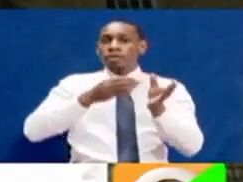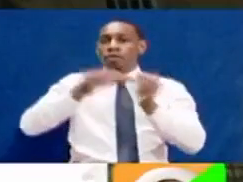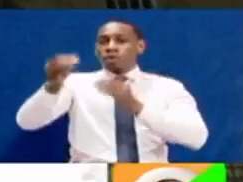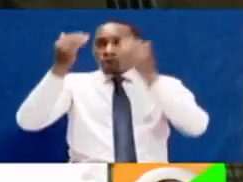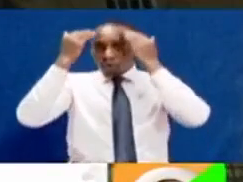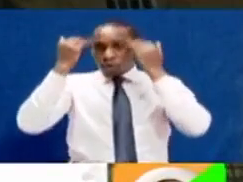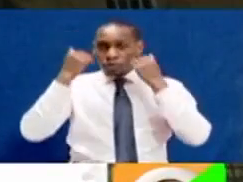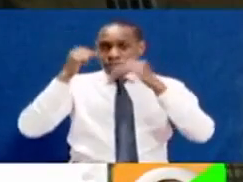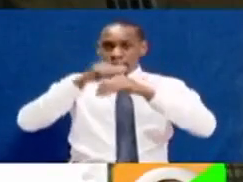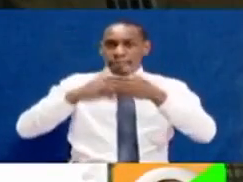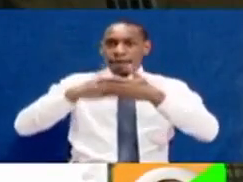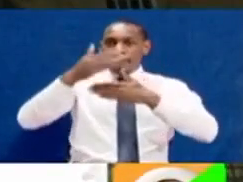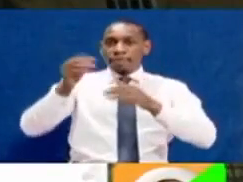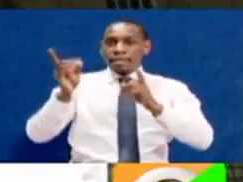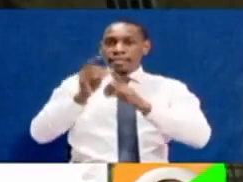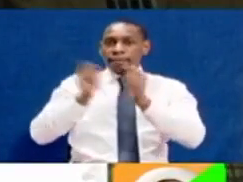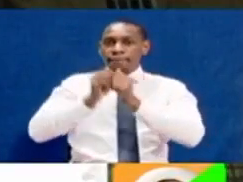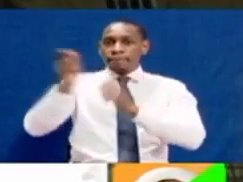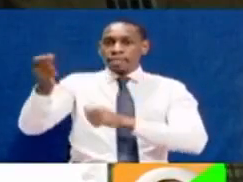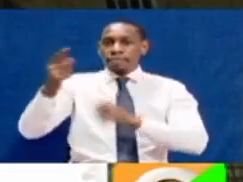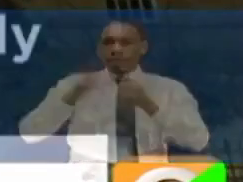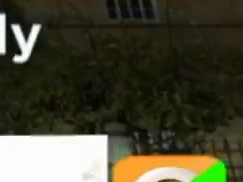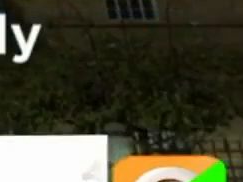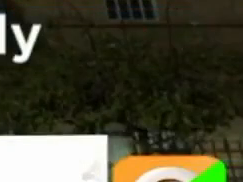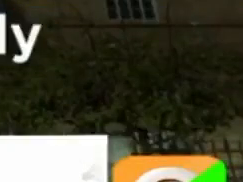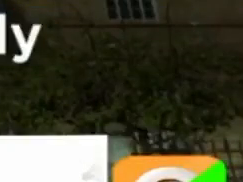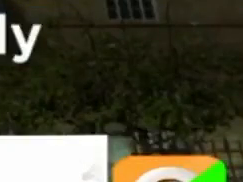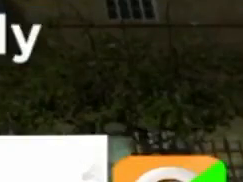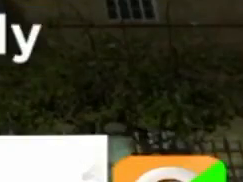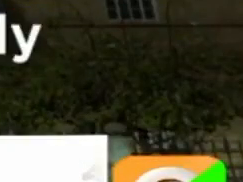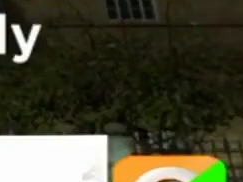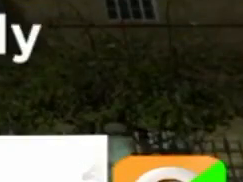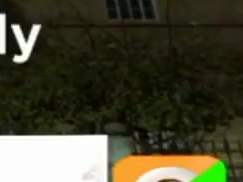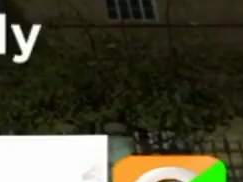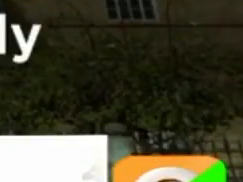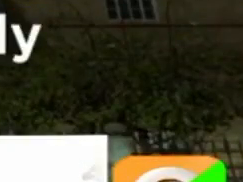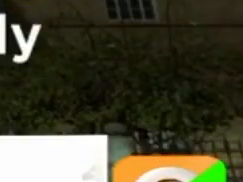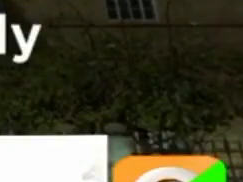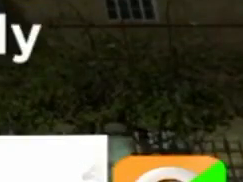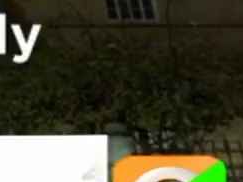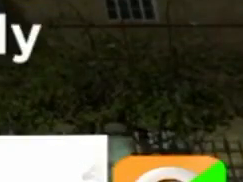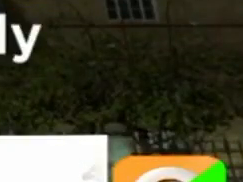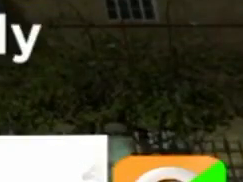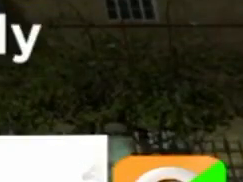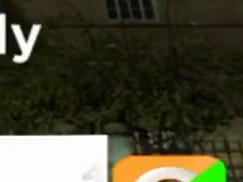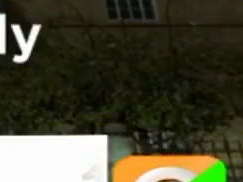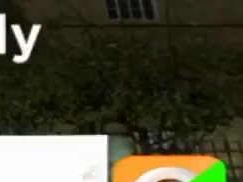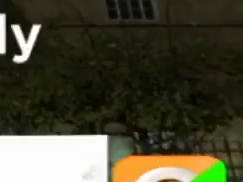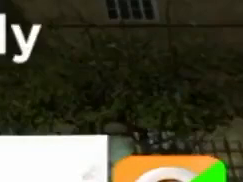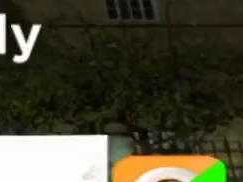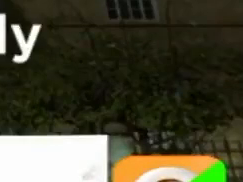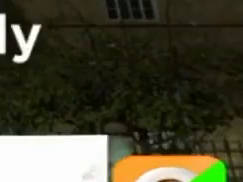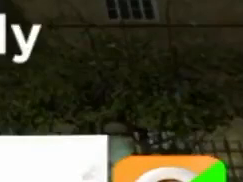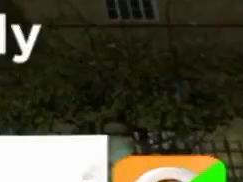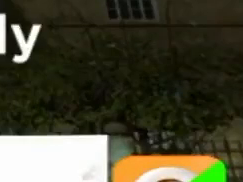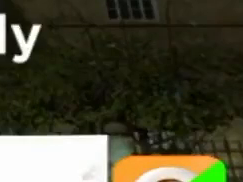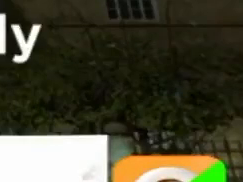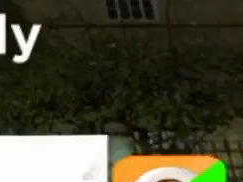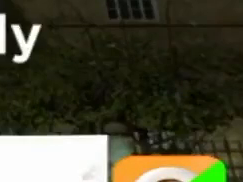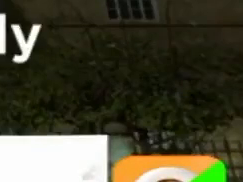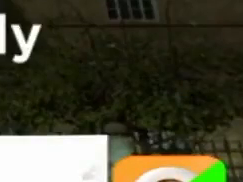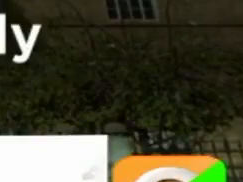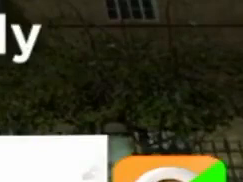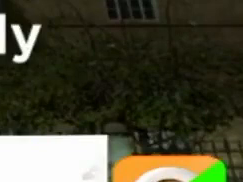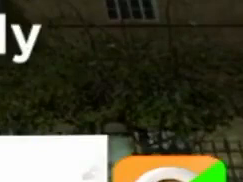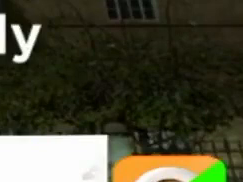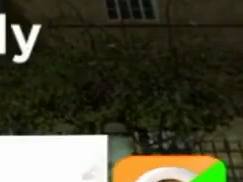courts anytime after the 15th of June. In addition, all court premises must be regularly fumigated. If you see that happening, do